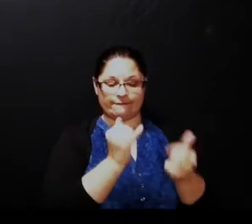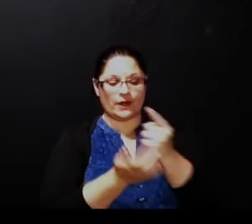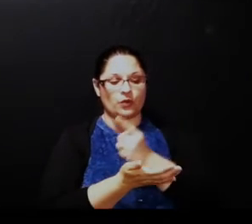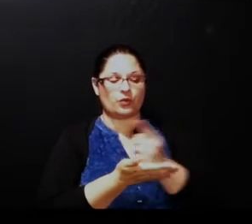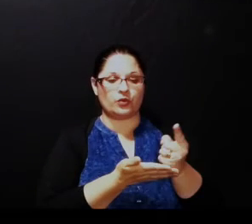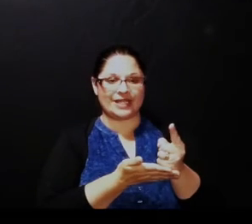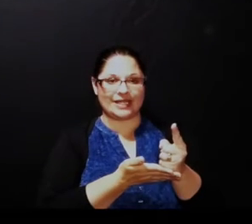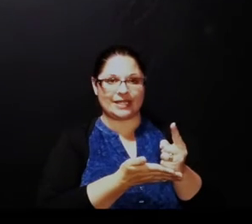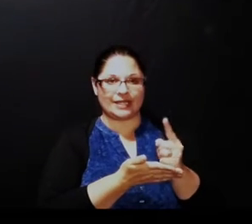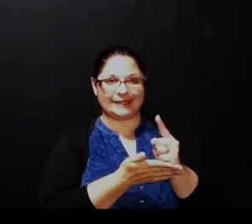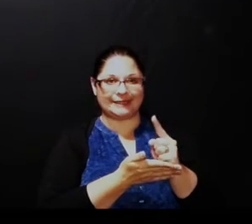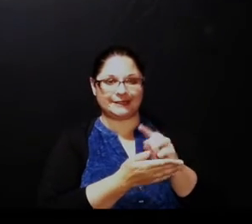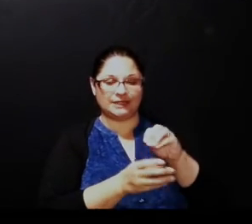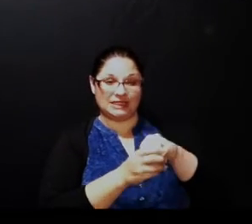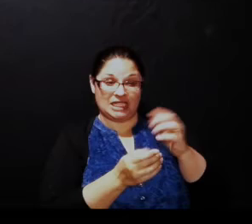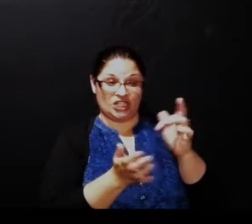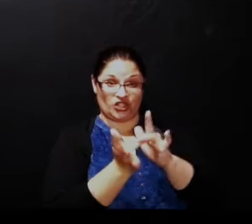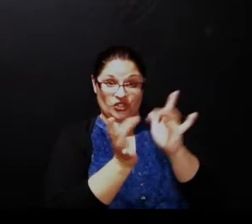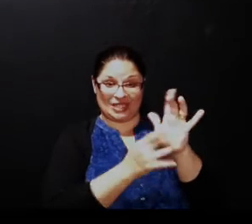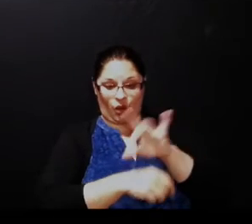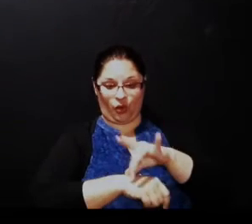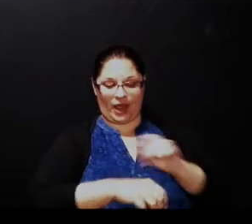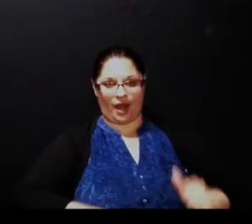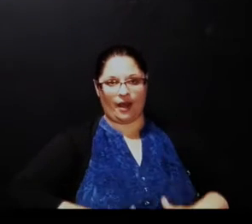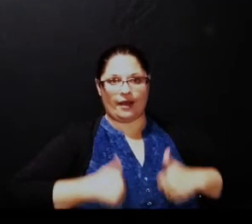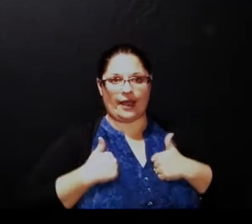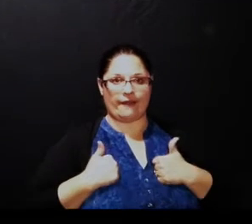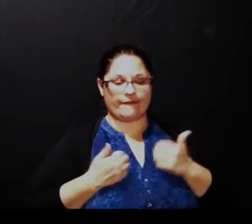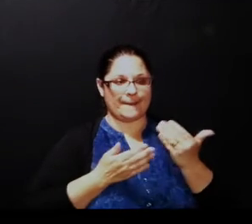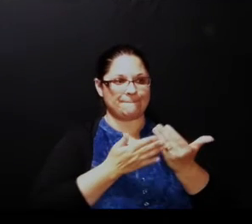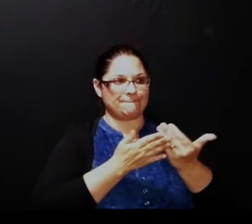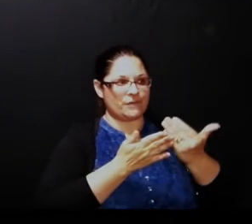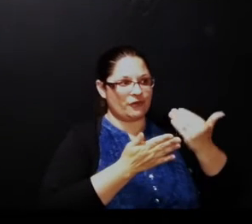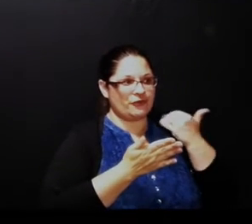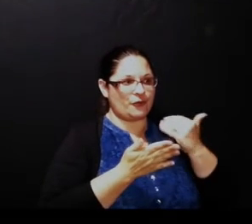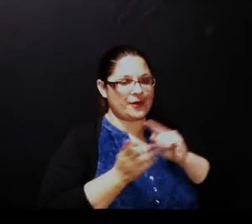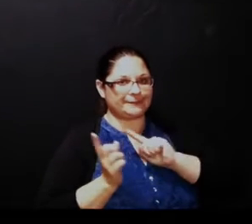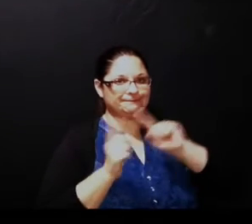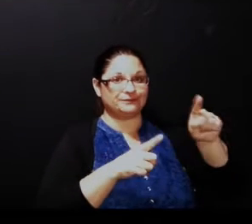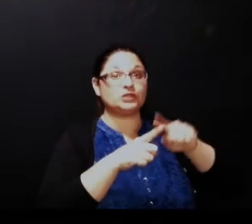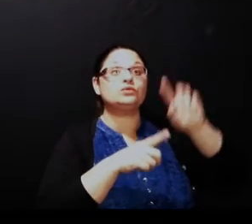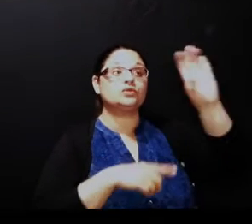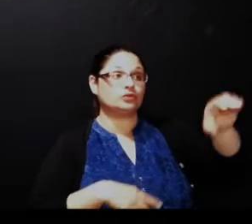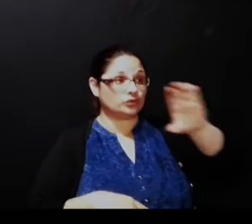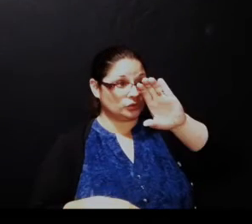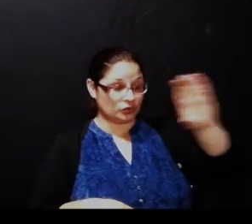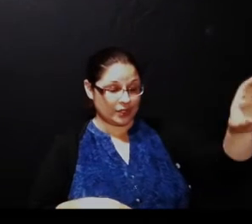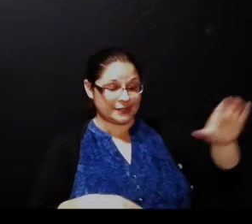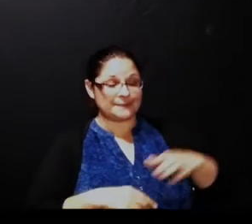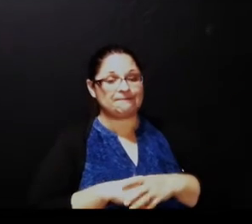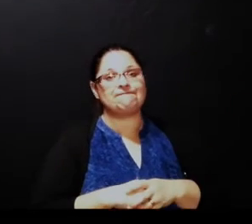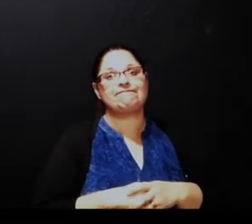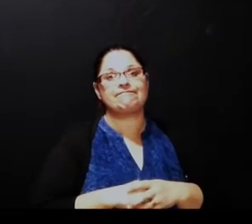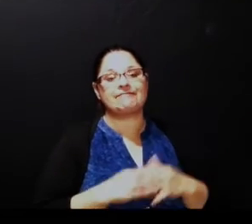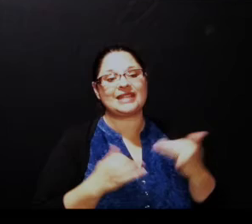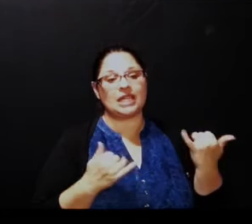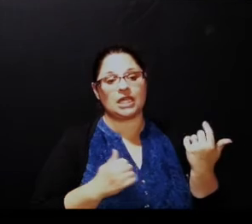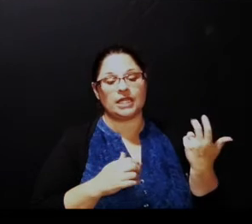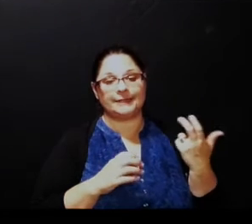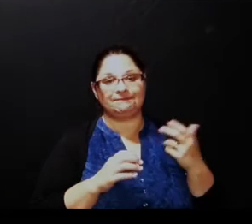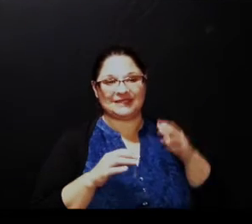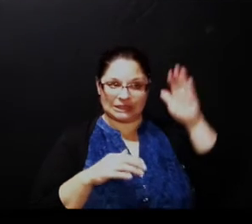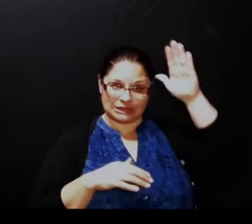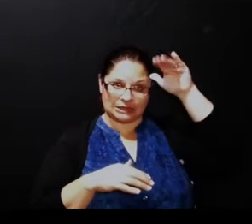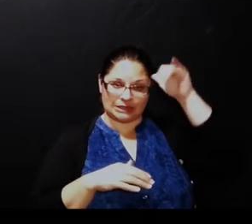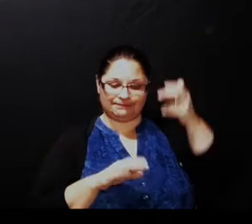week of Jesus' life before the cross of Calvary. He enters into Jerusalem on the back of a